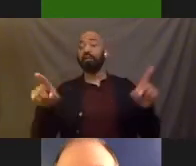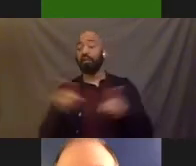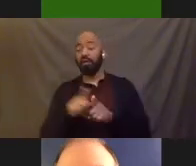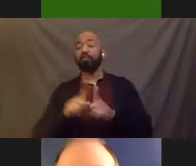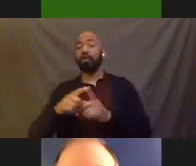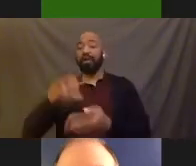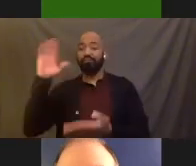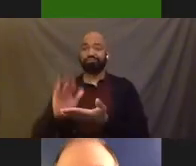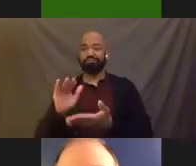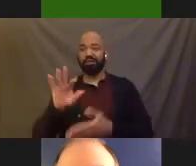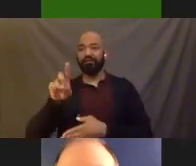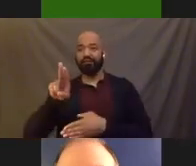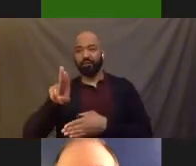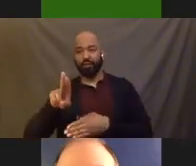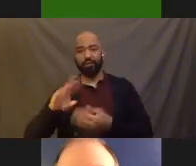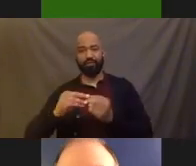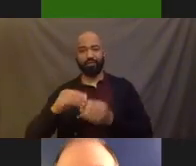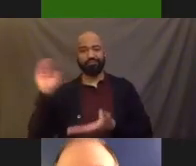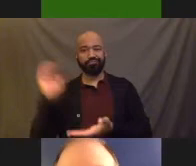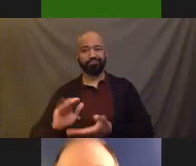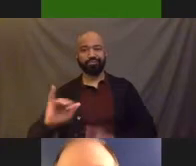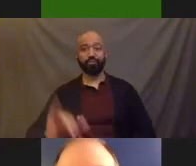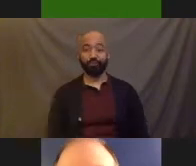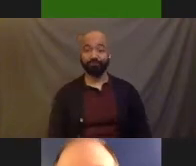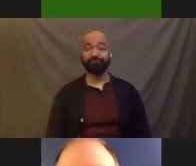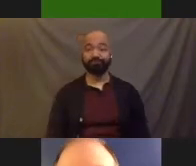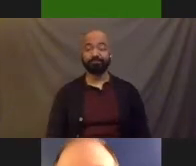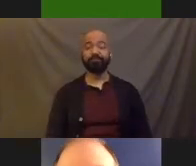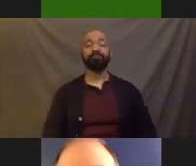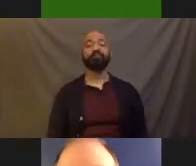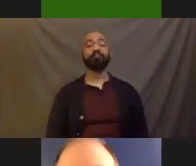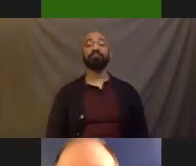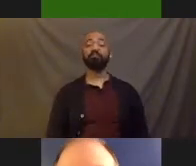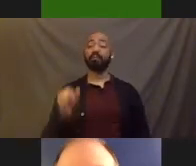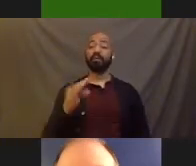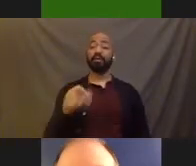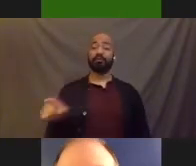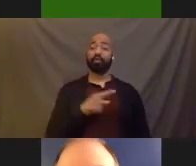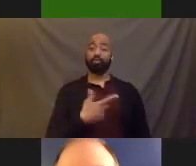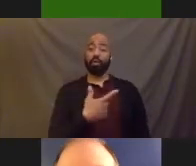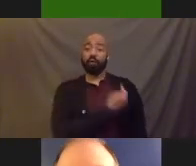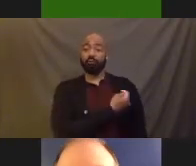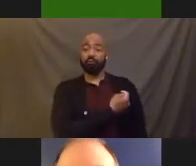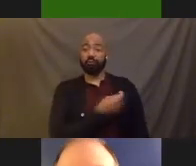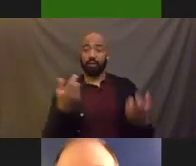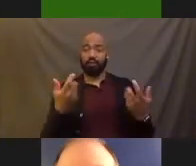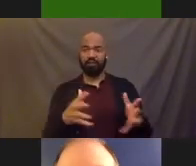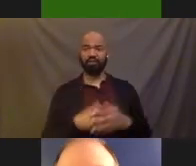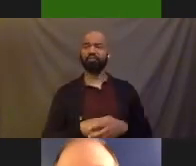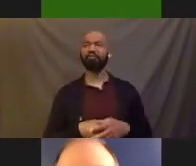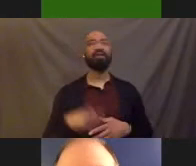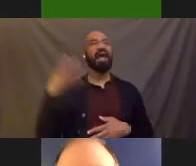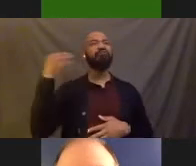flu numbers as well. If you have received the vaccination and you're outside and you're like, why am I wearing a